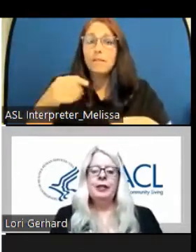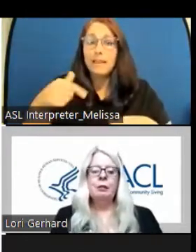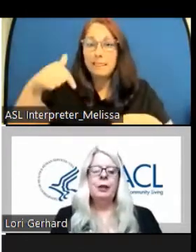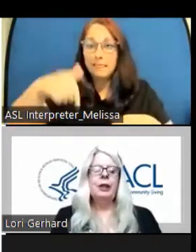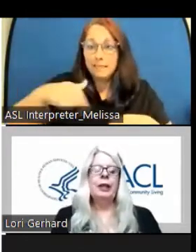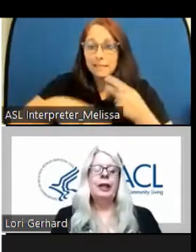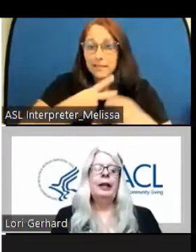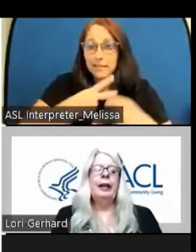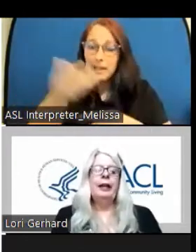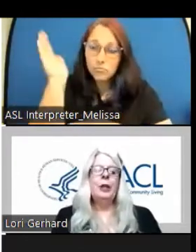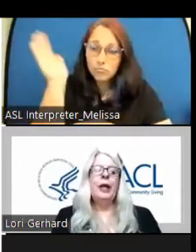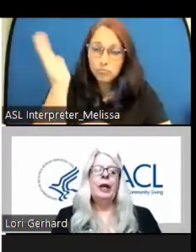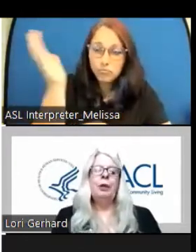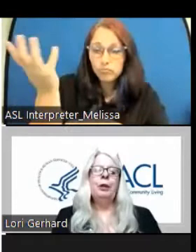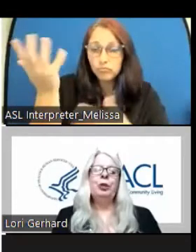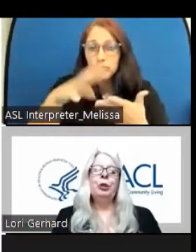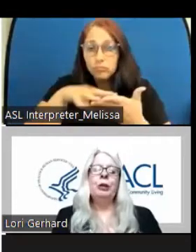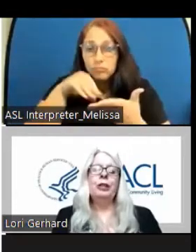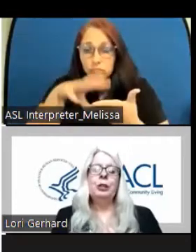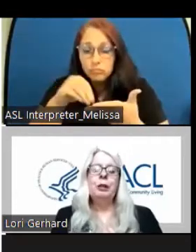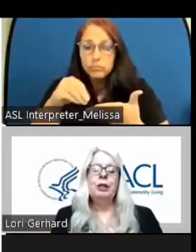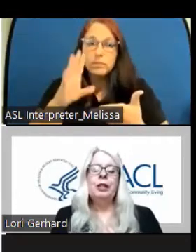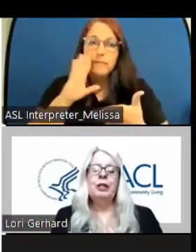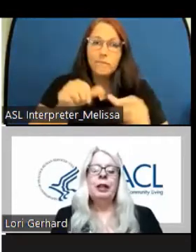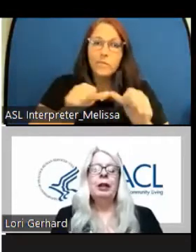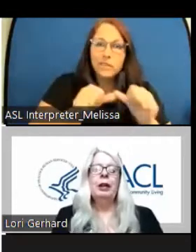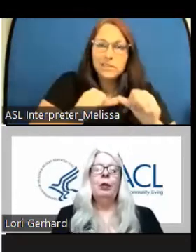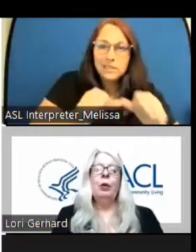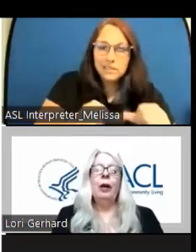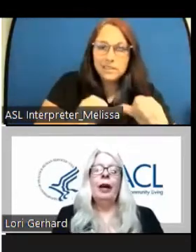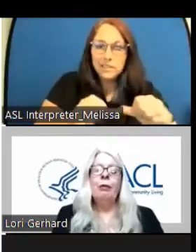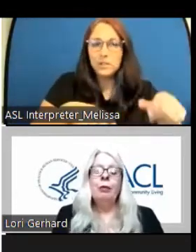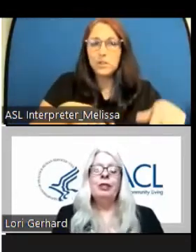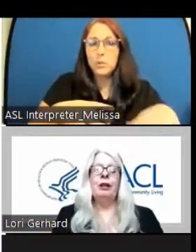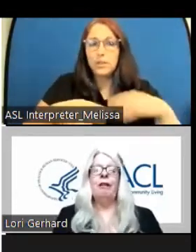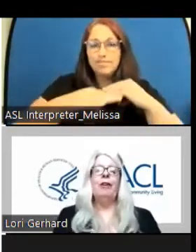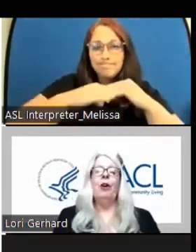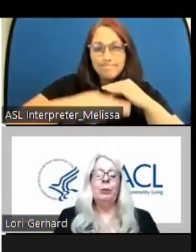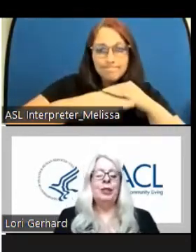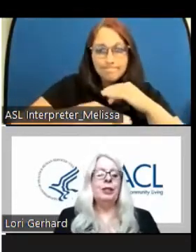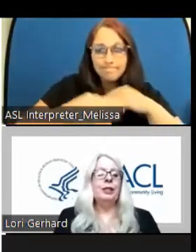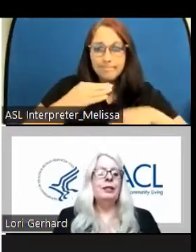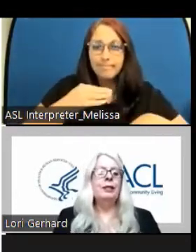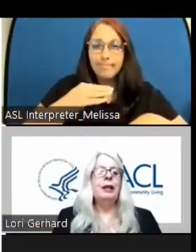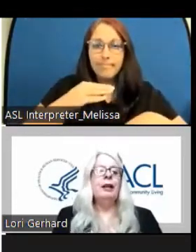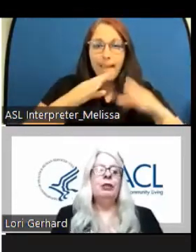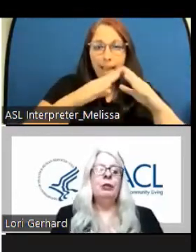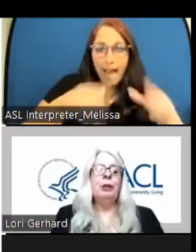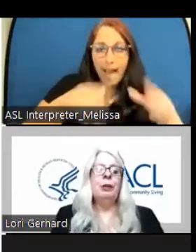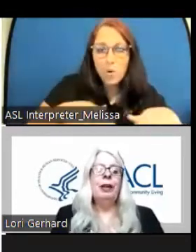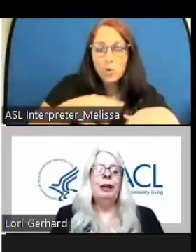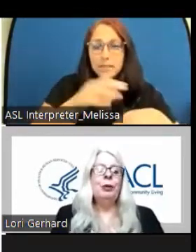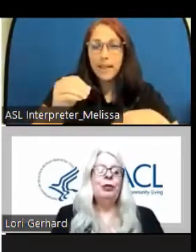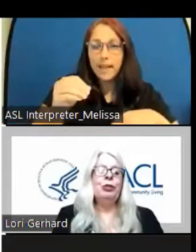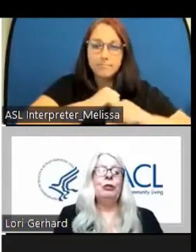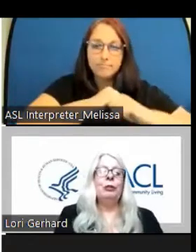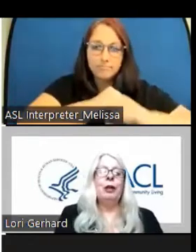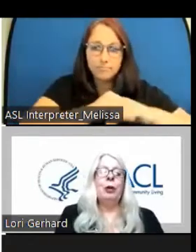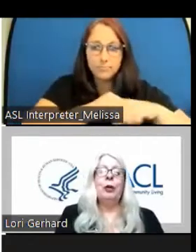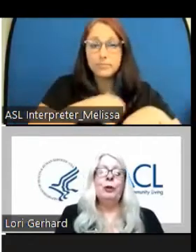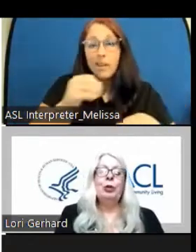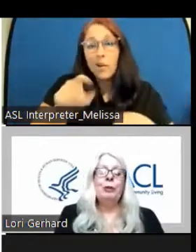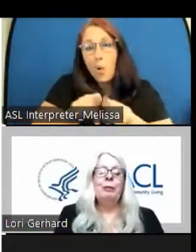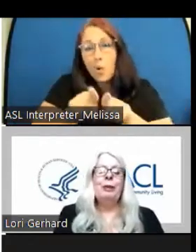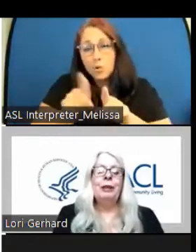housing stability and to help those who are experiencing or at risk of homelessness to be able to,